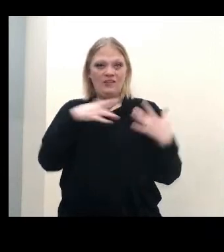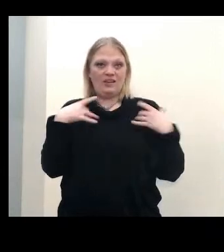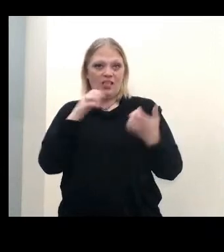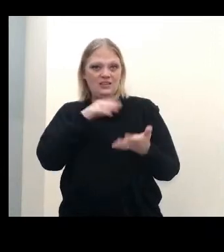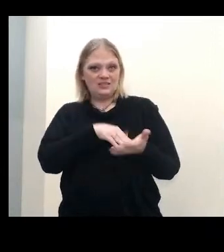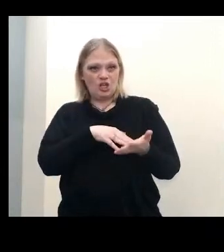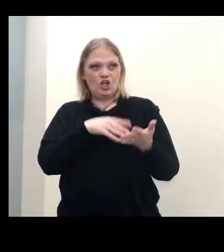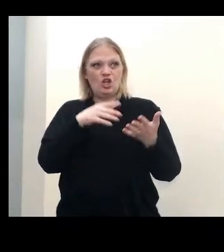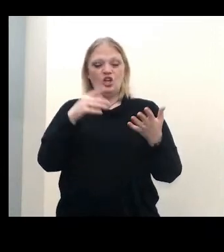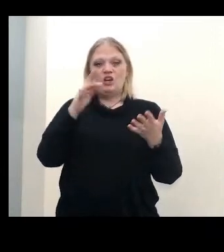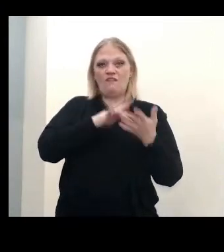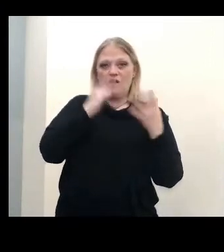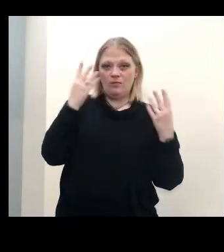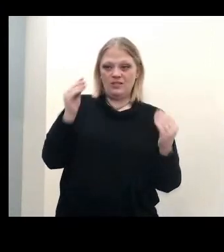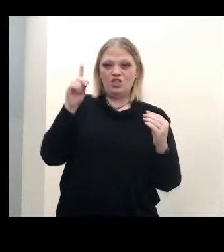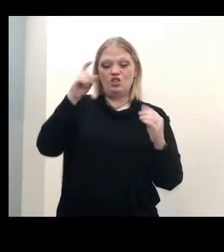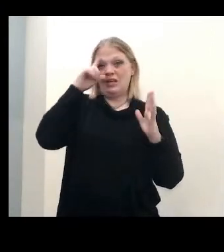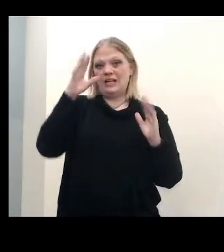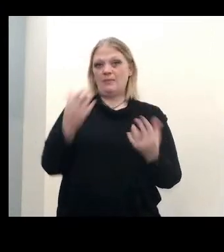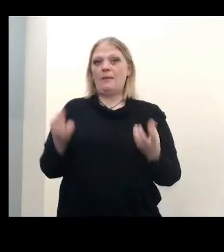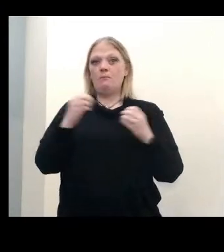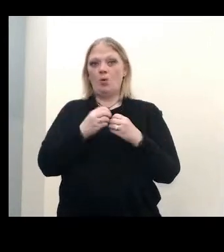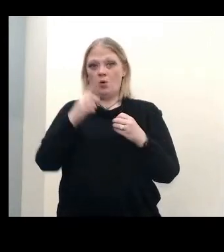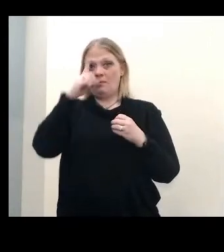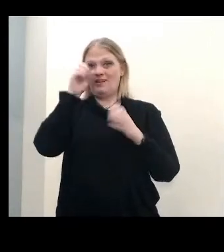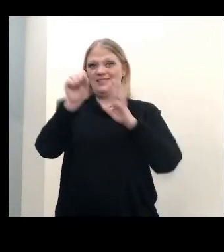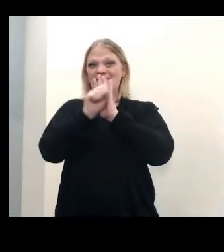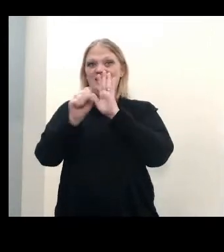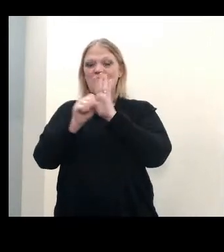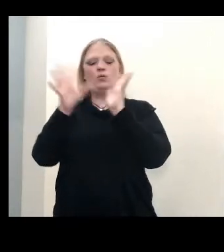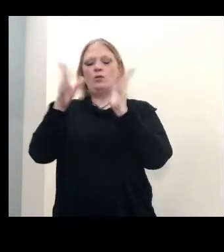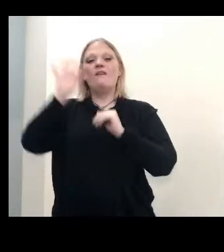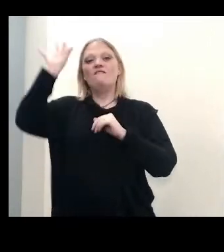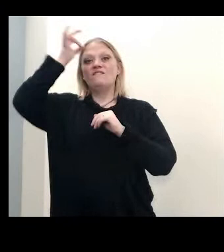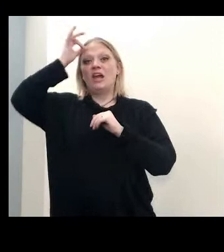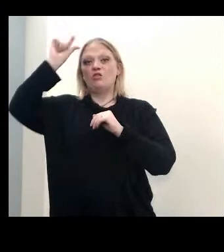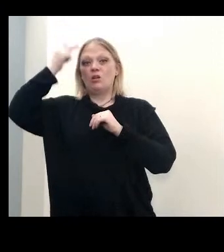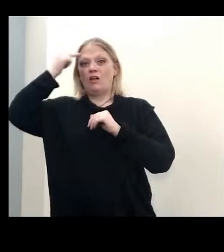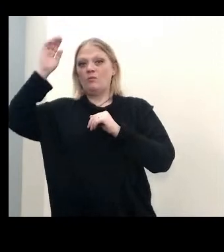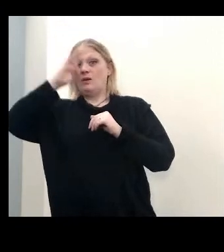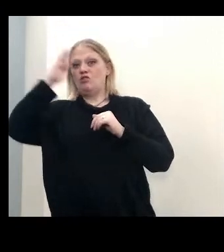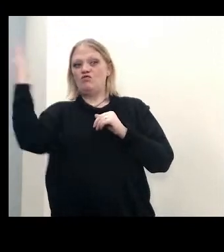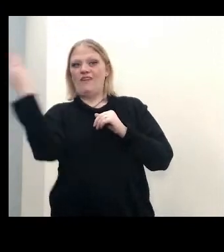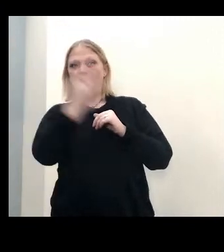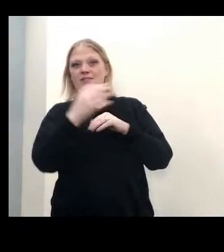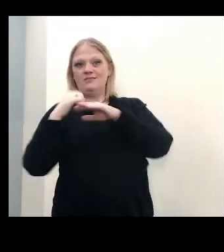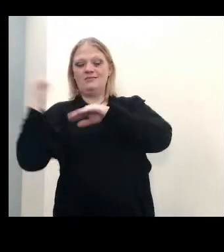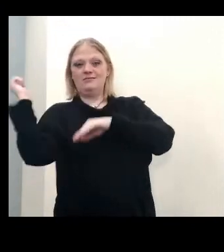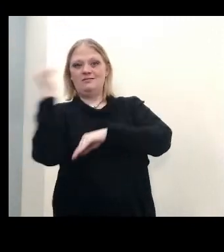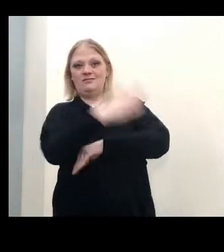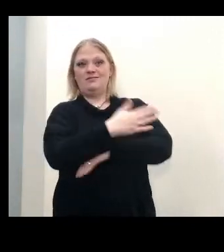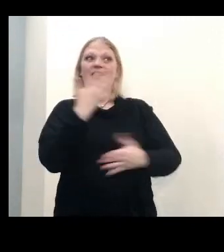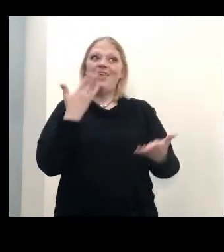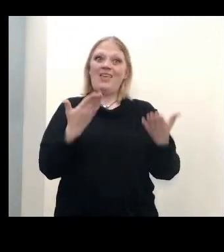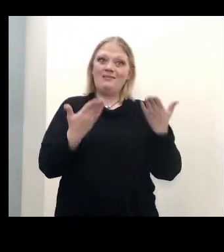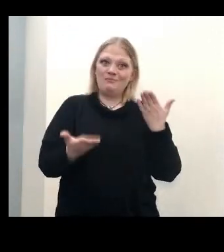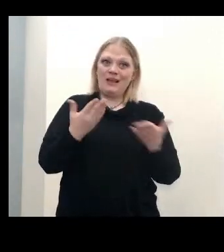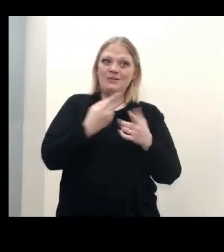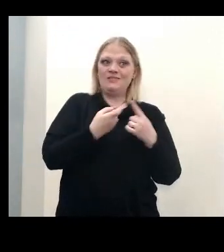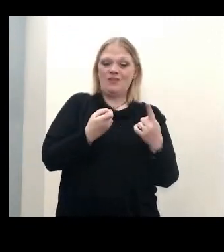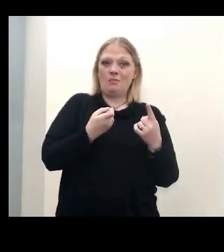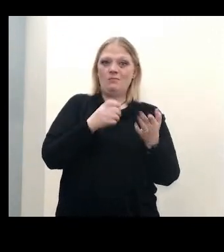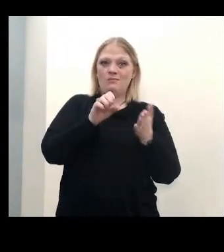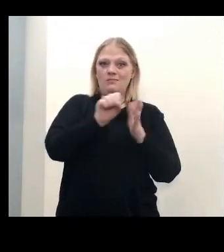be expecting more doses because they're going to come directly from the federal government, and they're probably going to get some allocation from New York State as well.